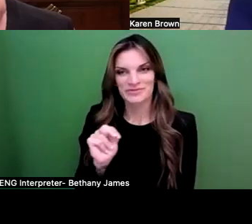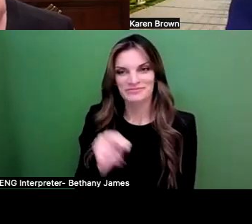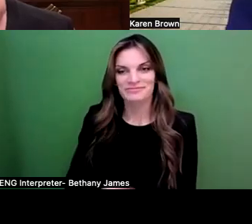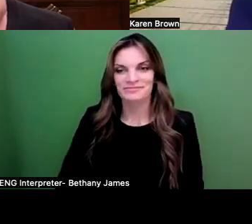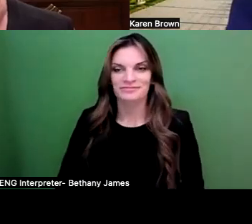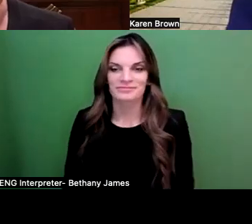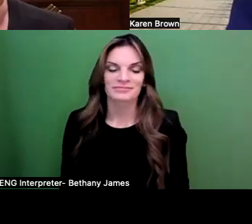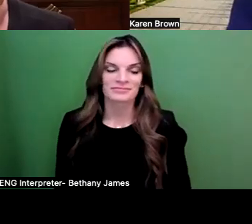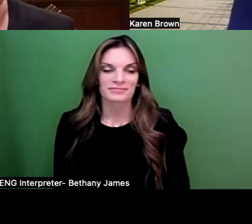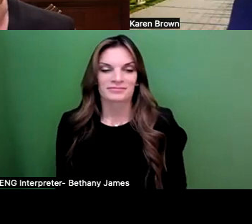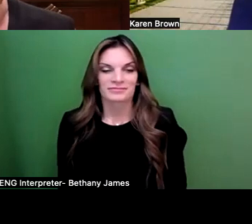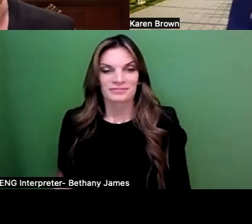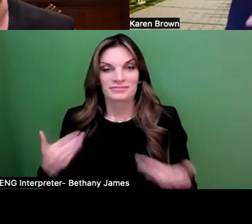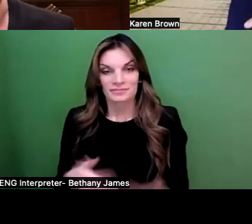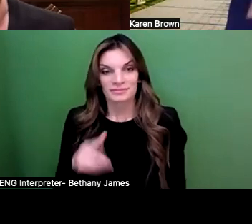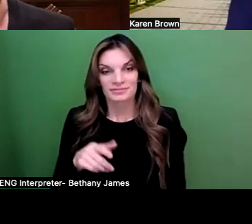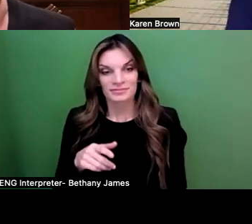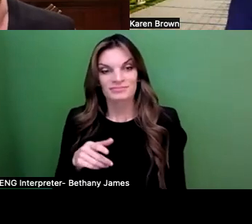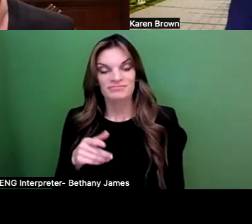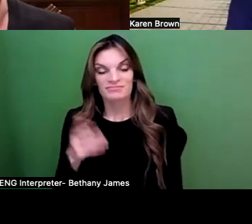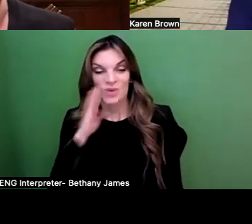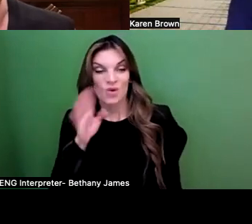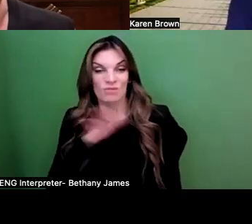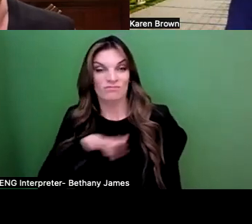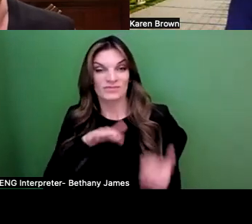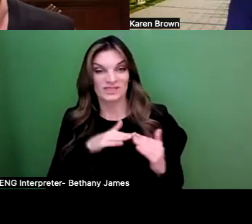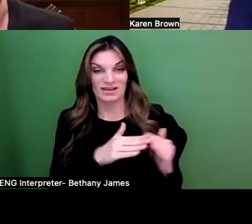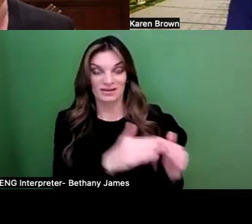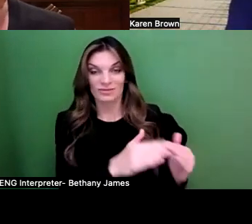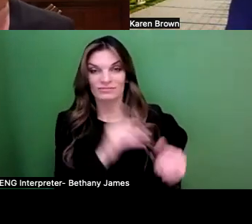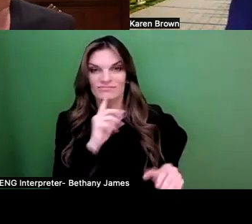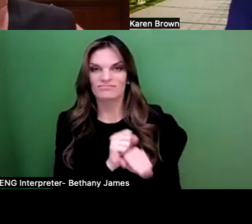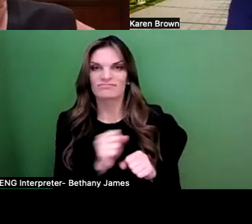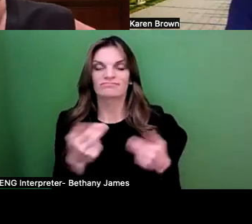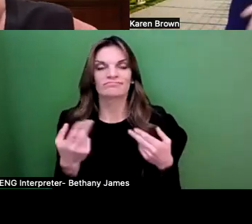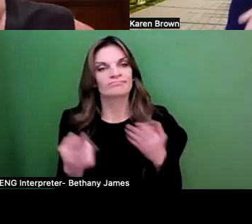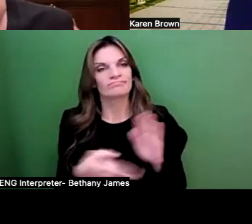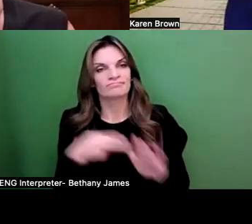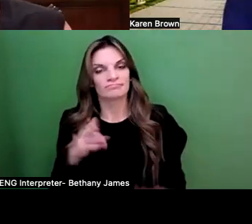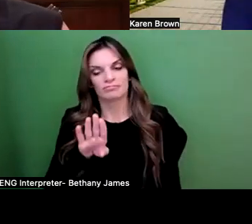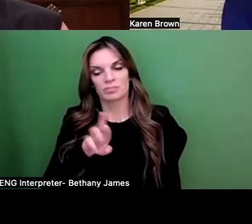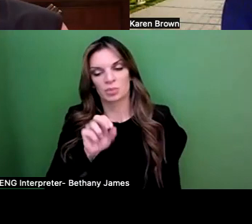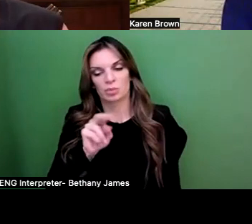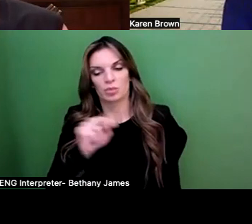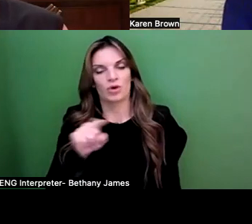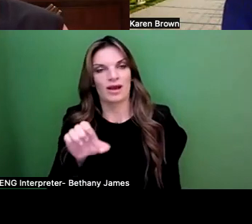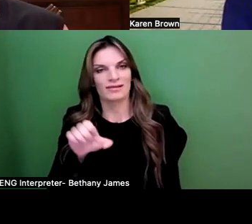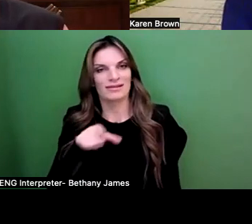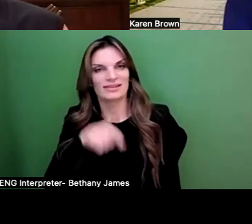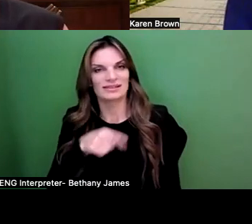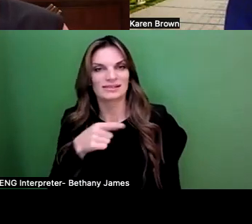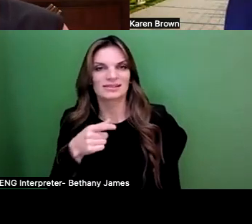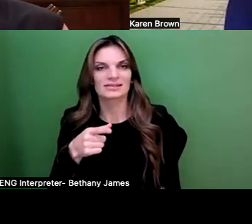Tarrytown was just recently named a bronze level climate smart community. And